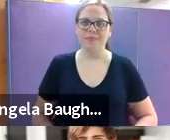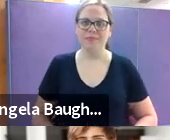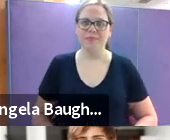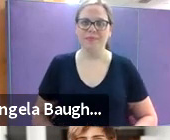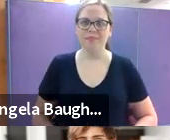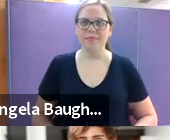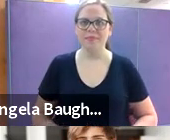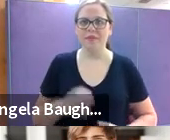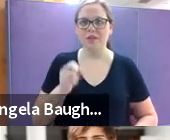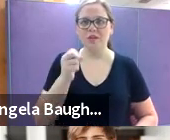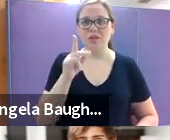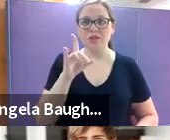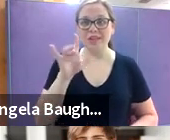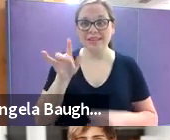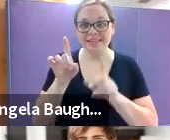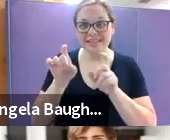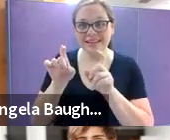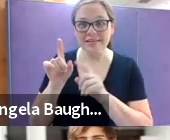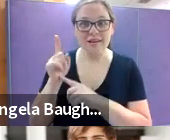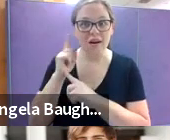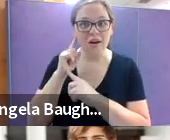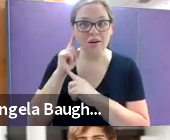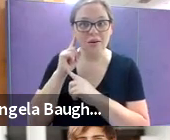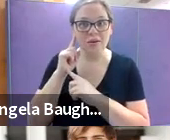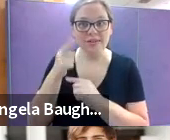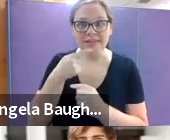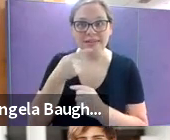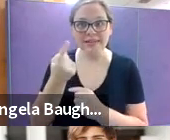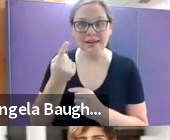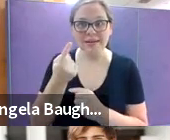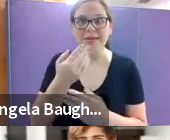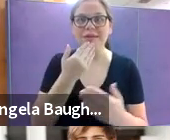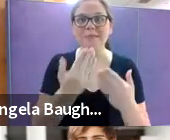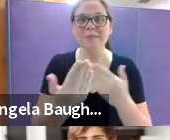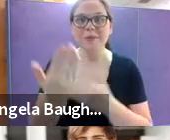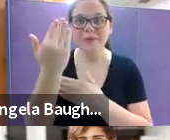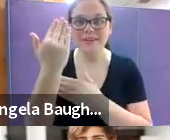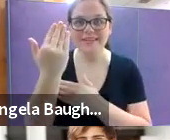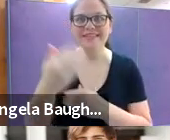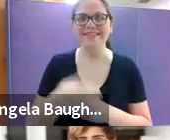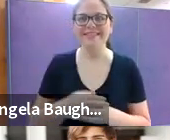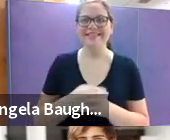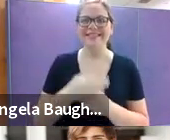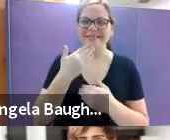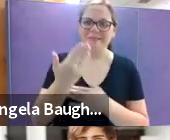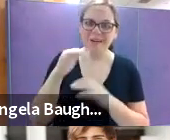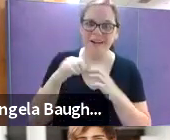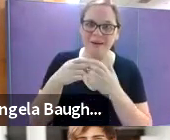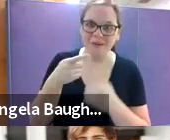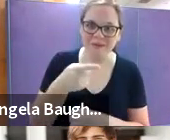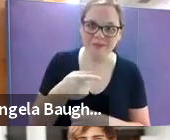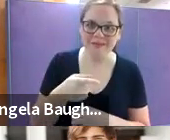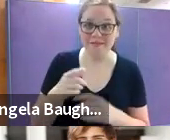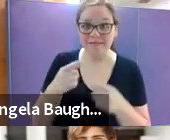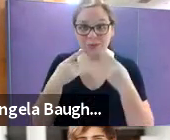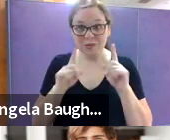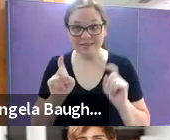Shirley, did you test your audio? Did you say something? Good morning. Good morning. How are you? Does it